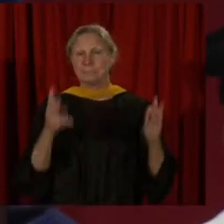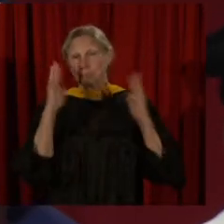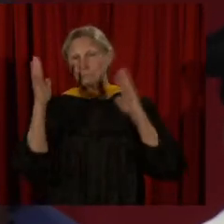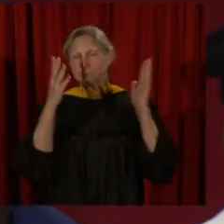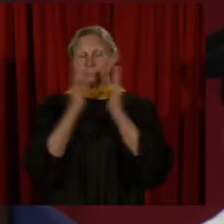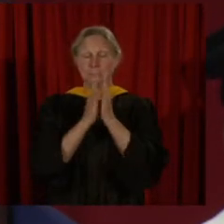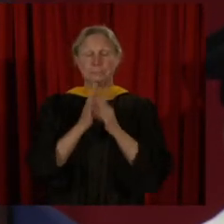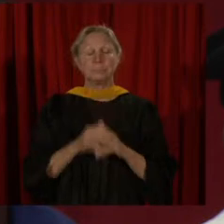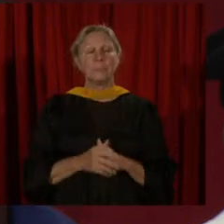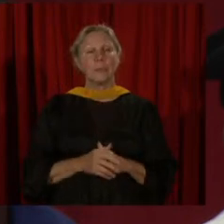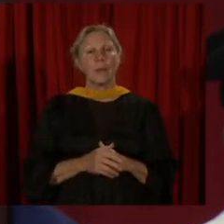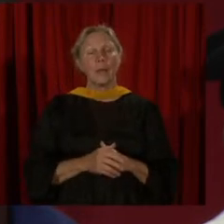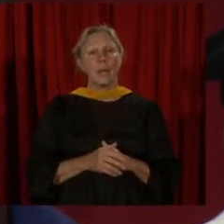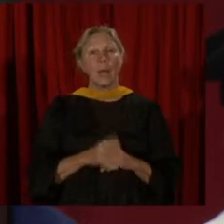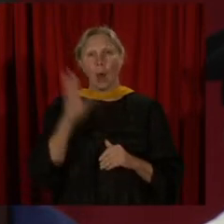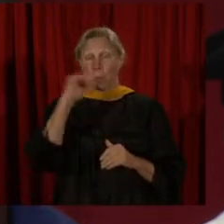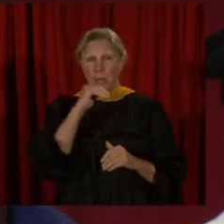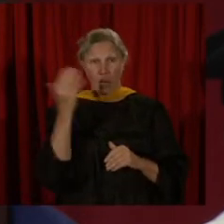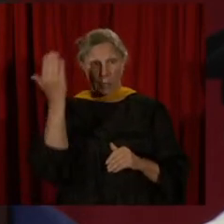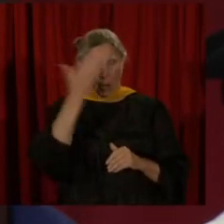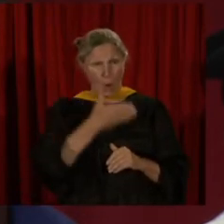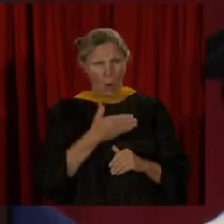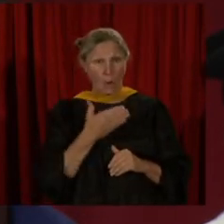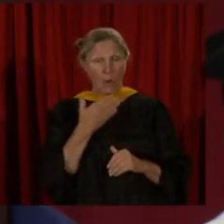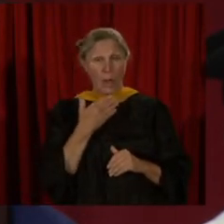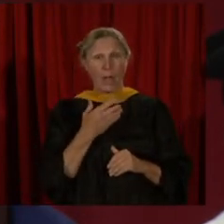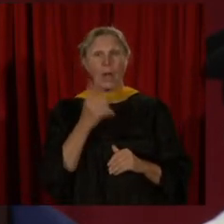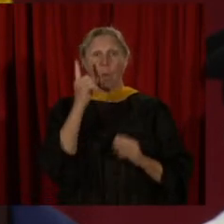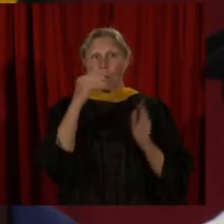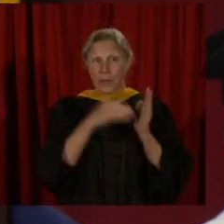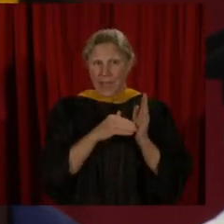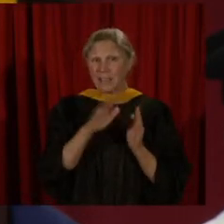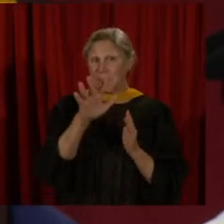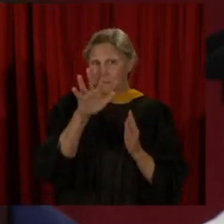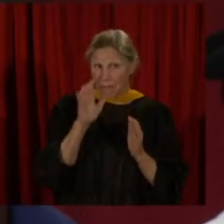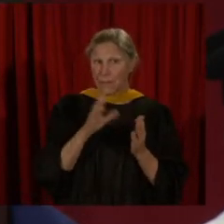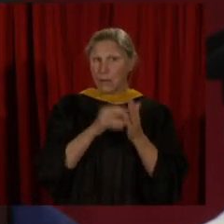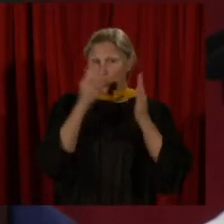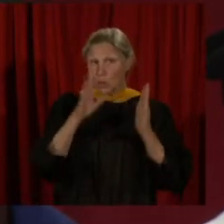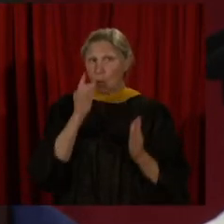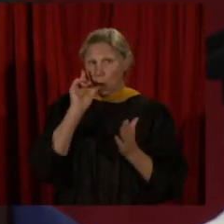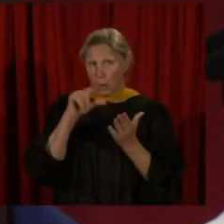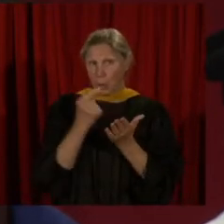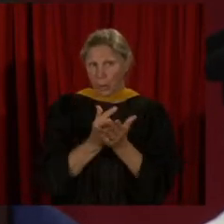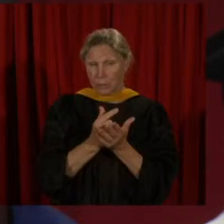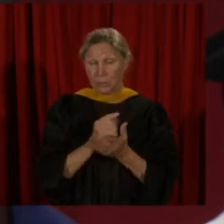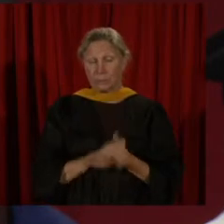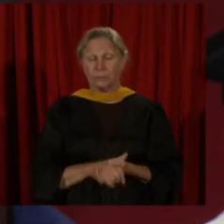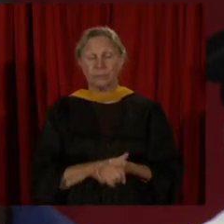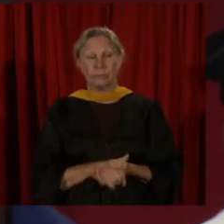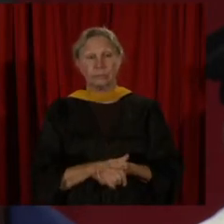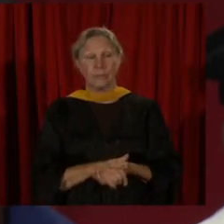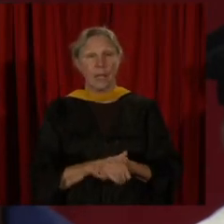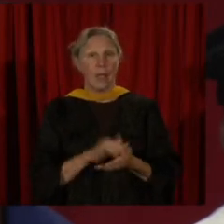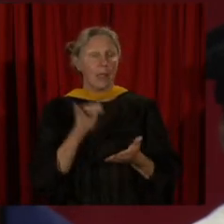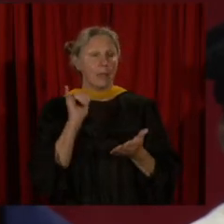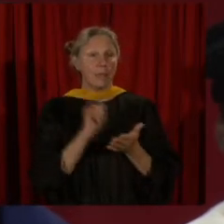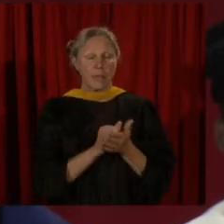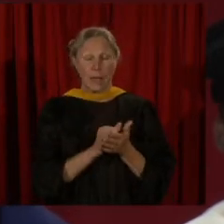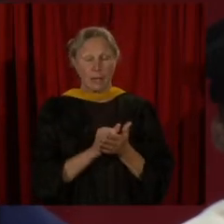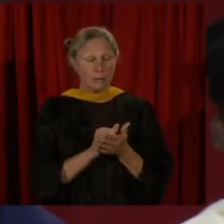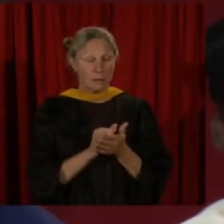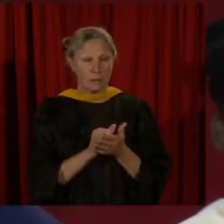And I hope you didn't miss, 1,500 students are graduating. That is more than